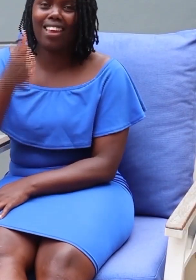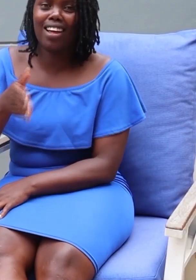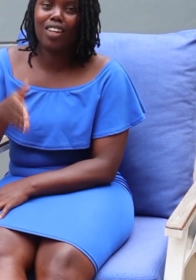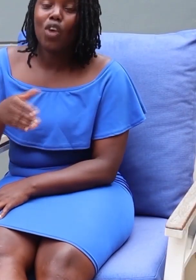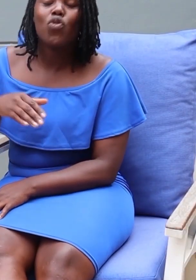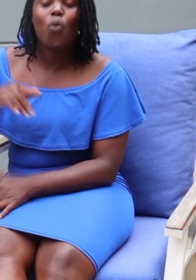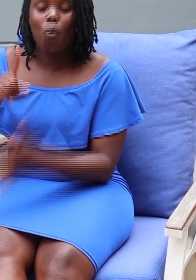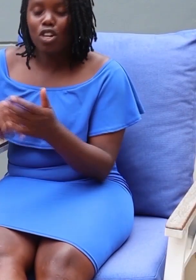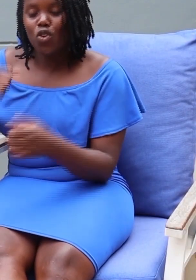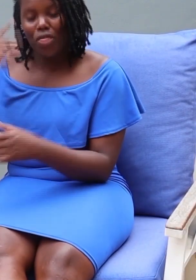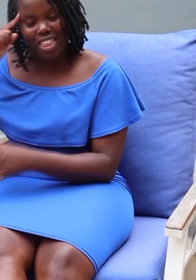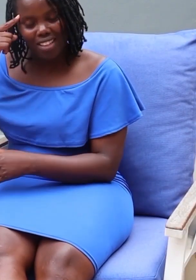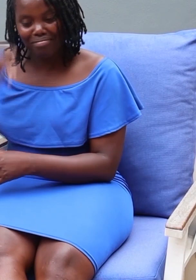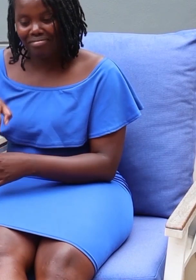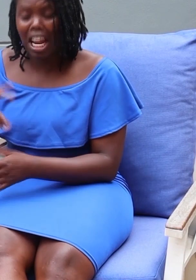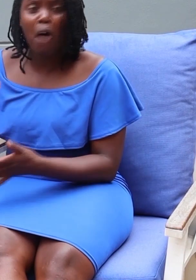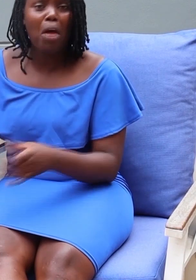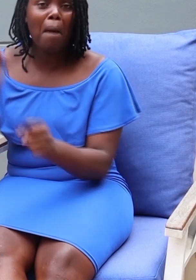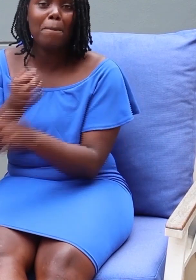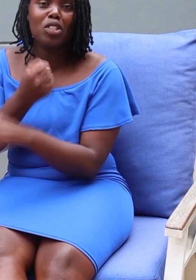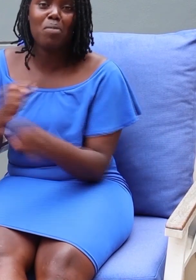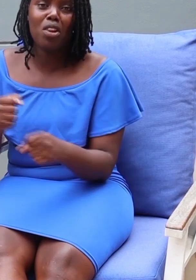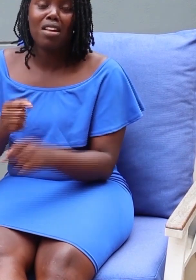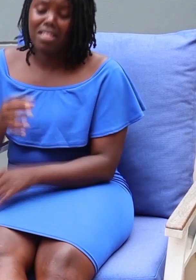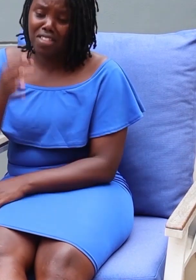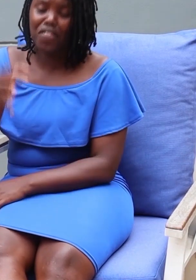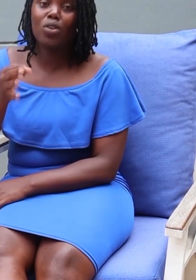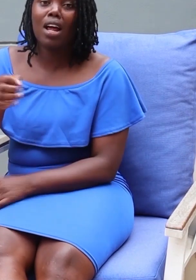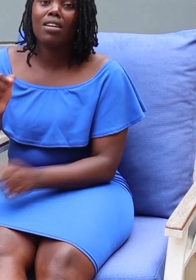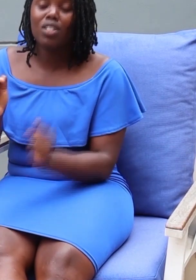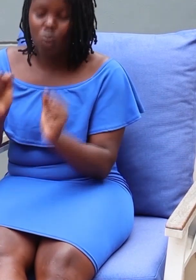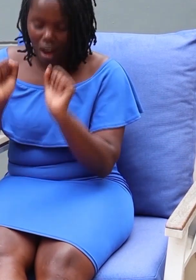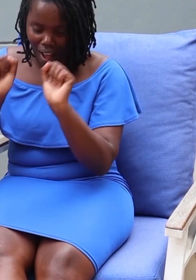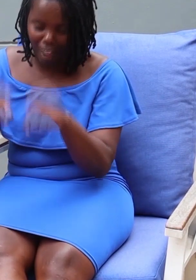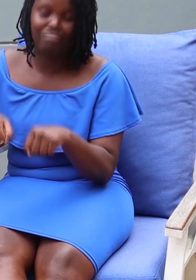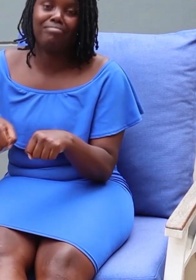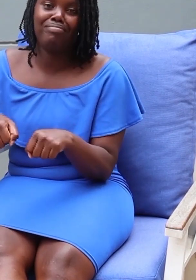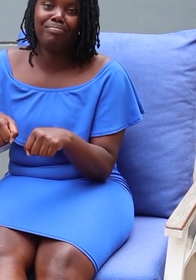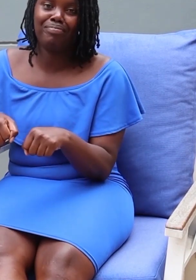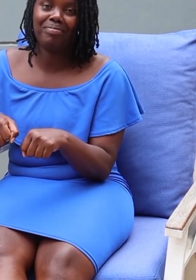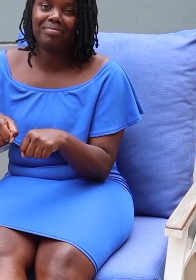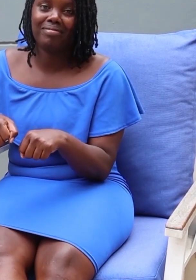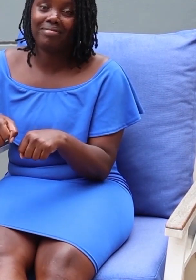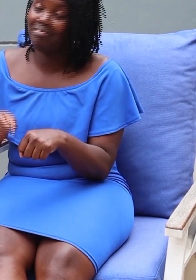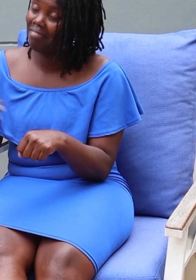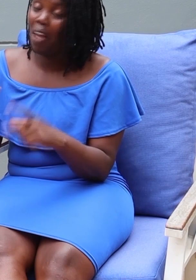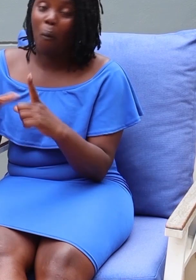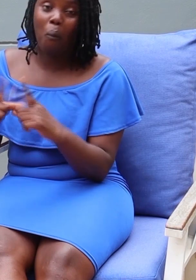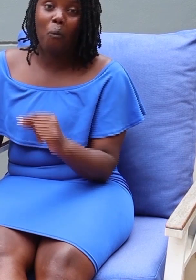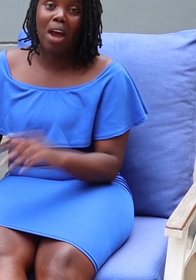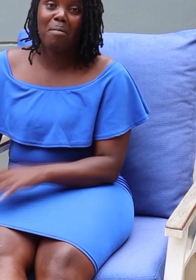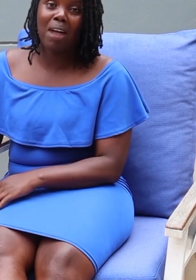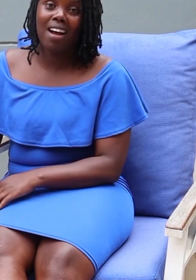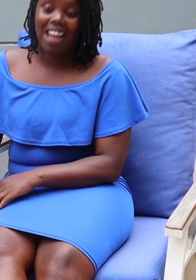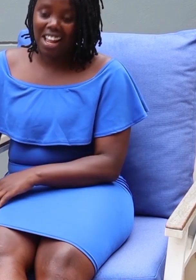future. So what you think now is impossible, then in future you can achieve it. That's her